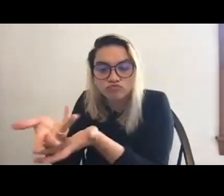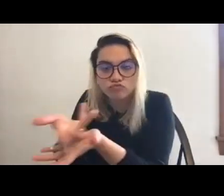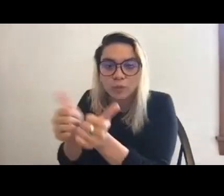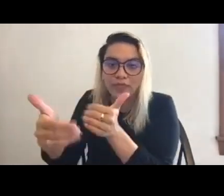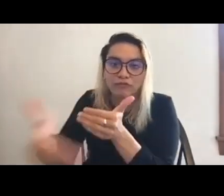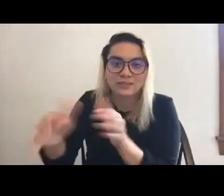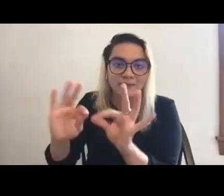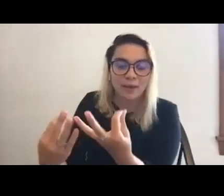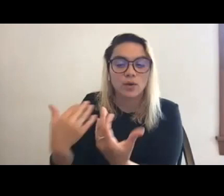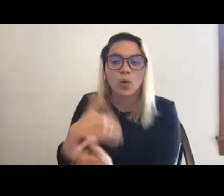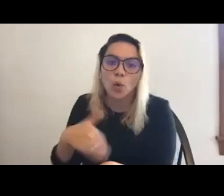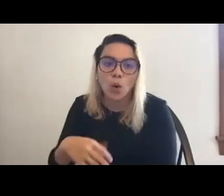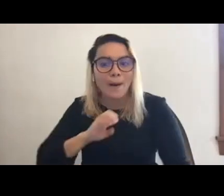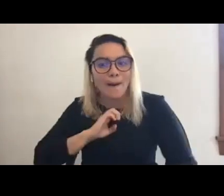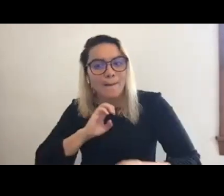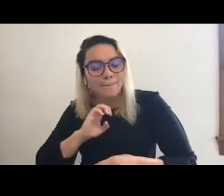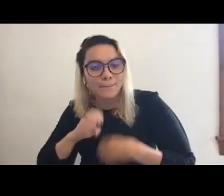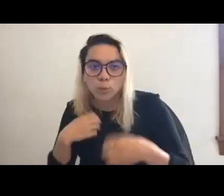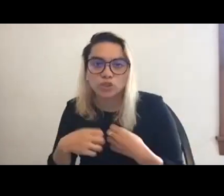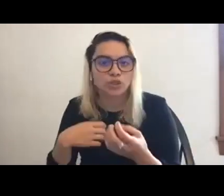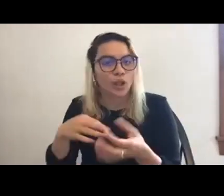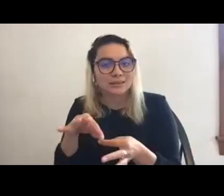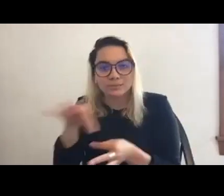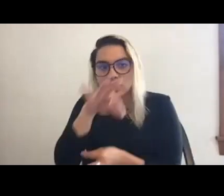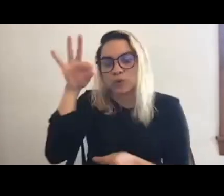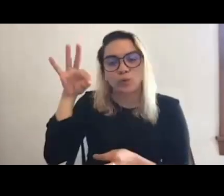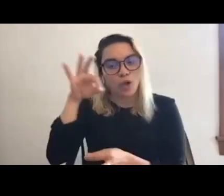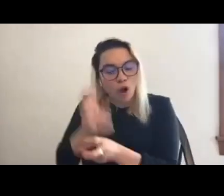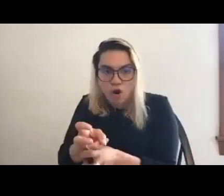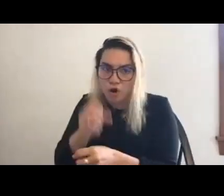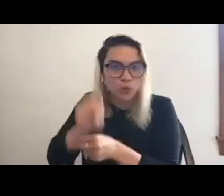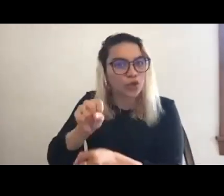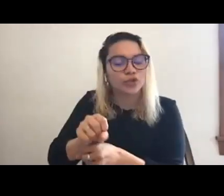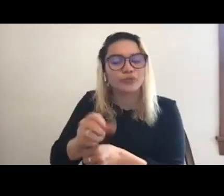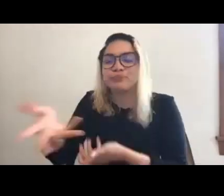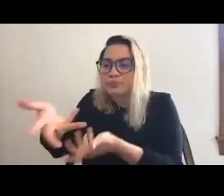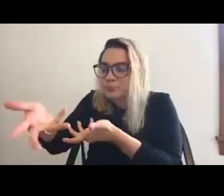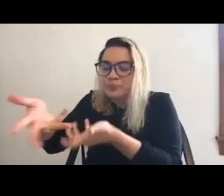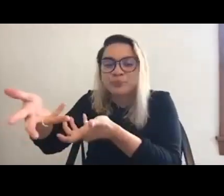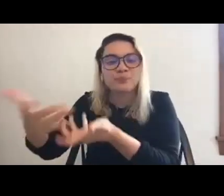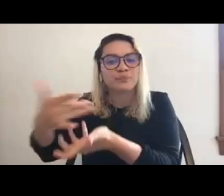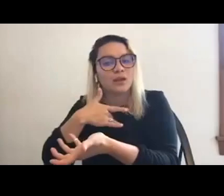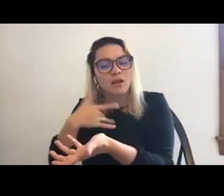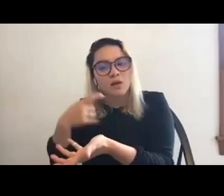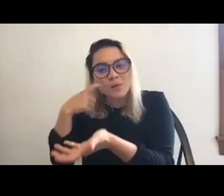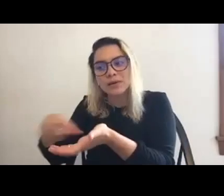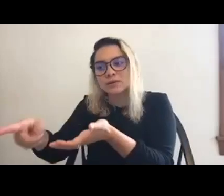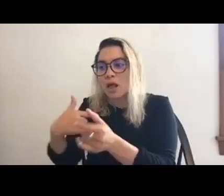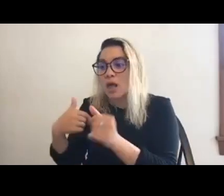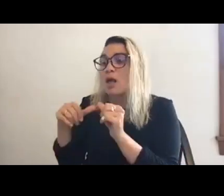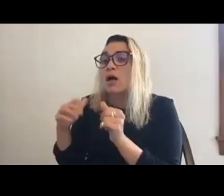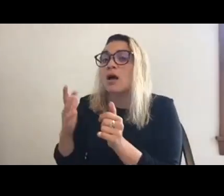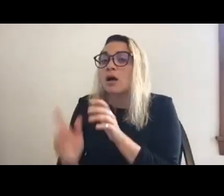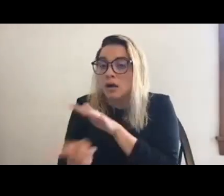physically, emotionally, spiritually. And it felt like a lot of what we were doing was cyclical. It